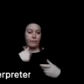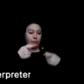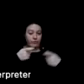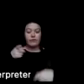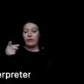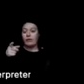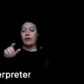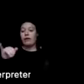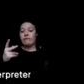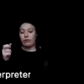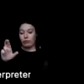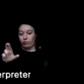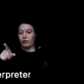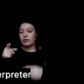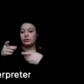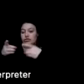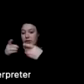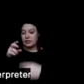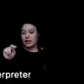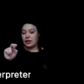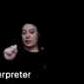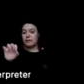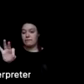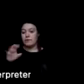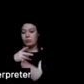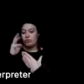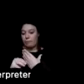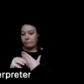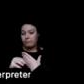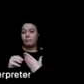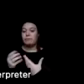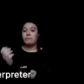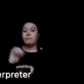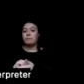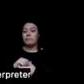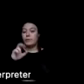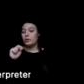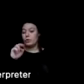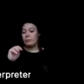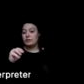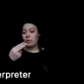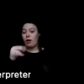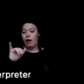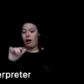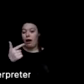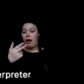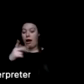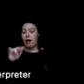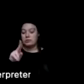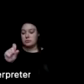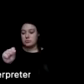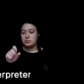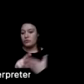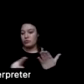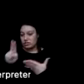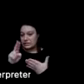PREM program with New Mexico Highlands University. We both